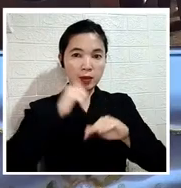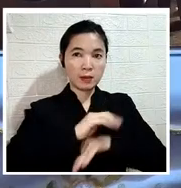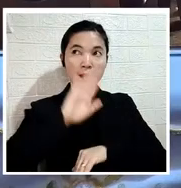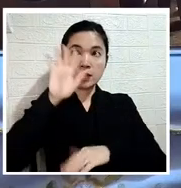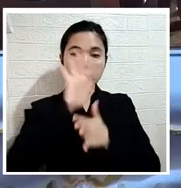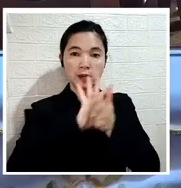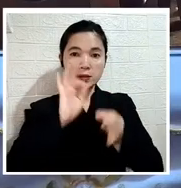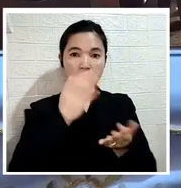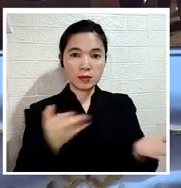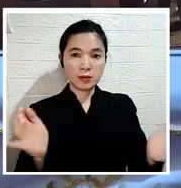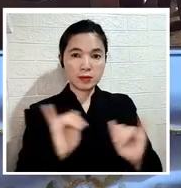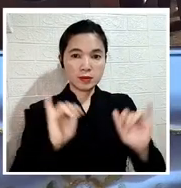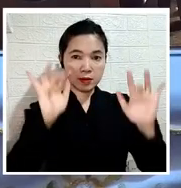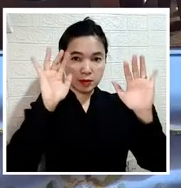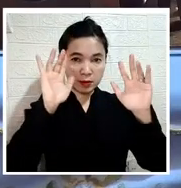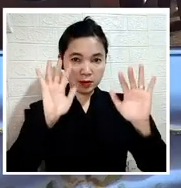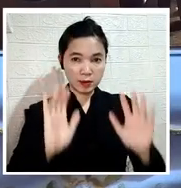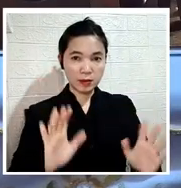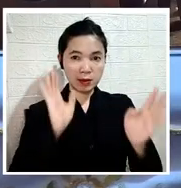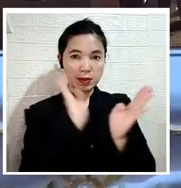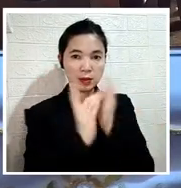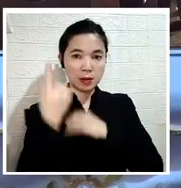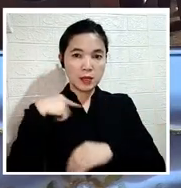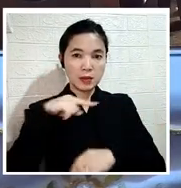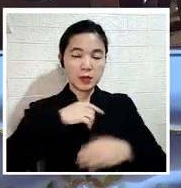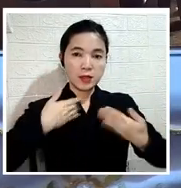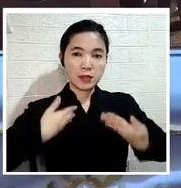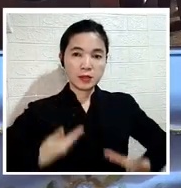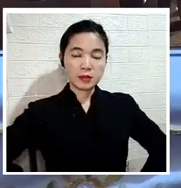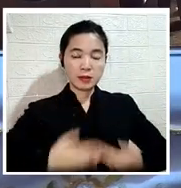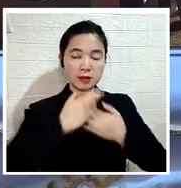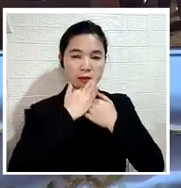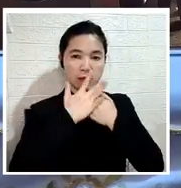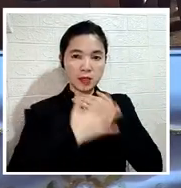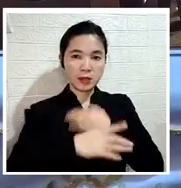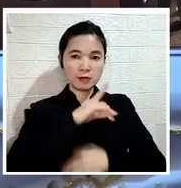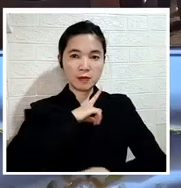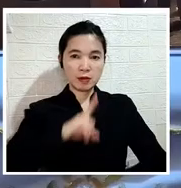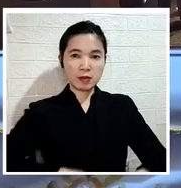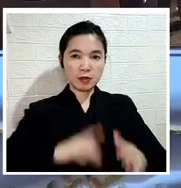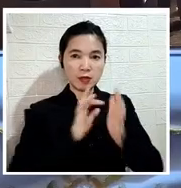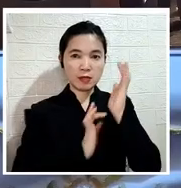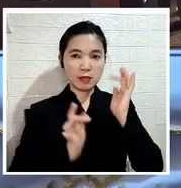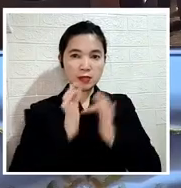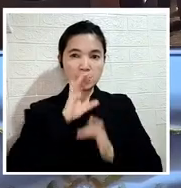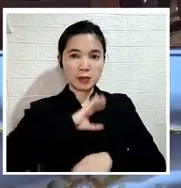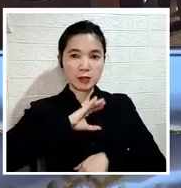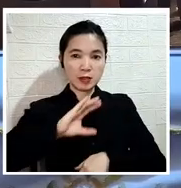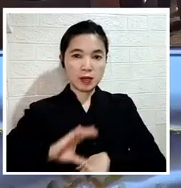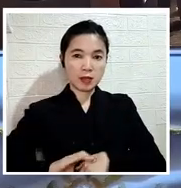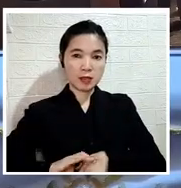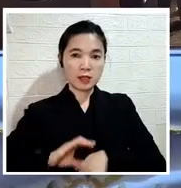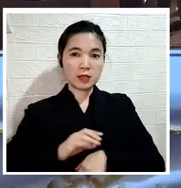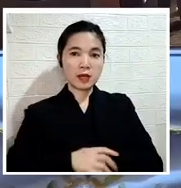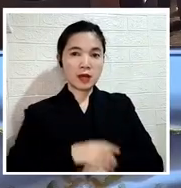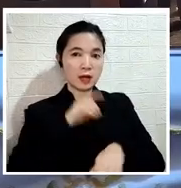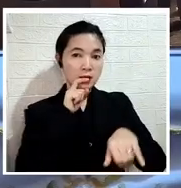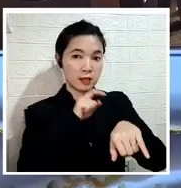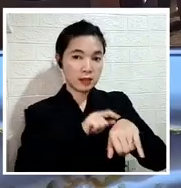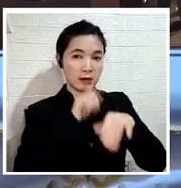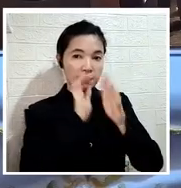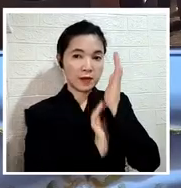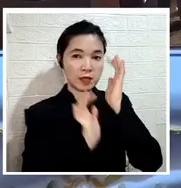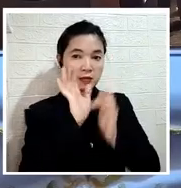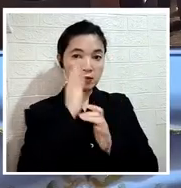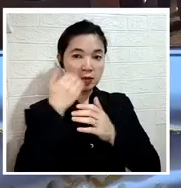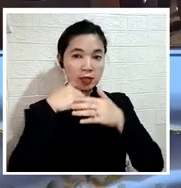Spirit upon them as you fall, so that they become for us the body and blood of our Lord Jesus Christ. At the time was